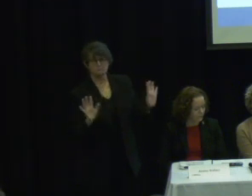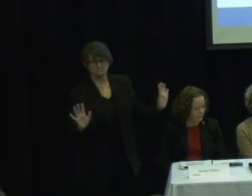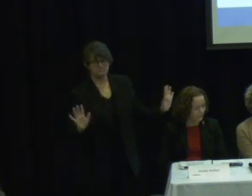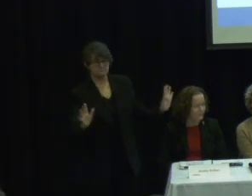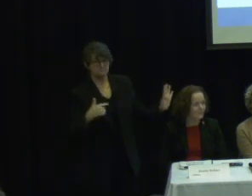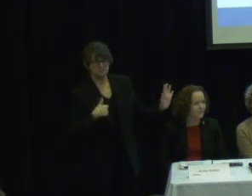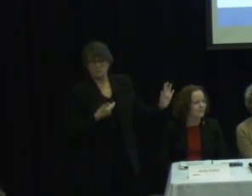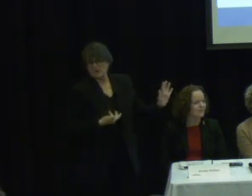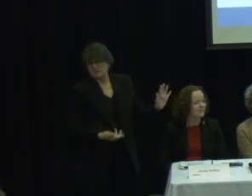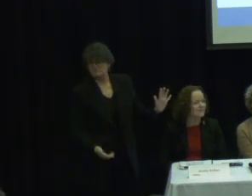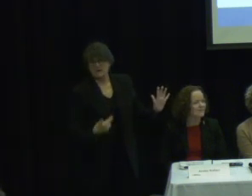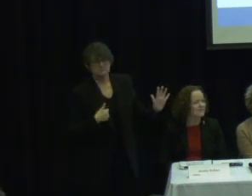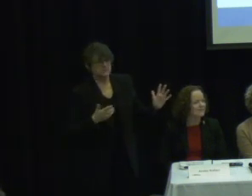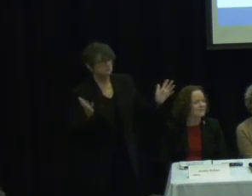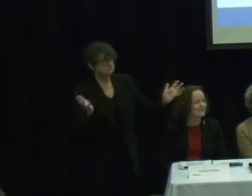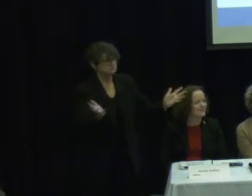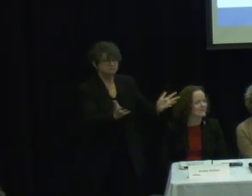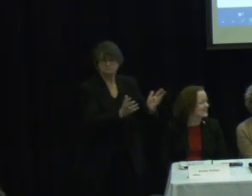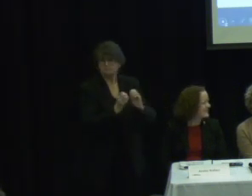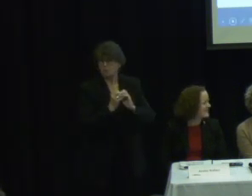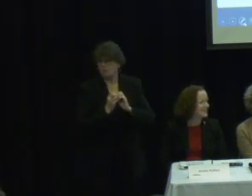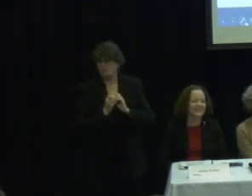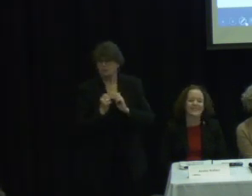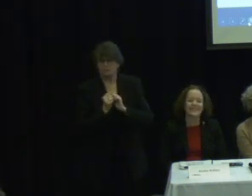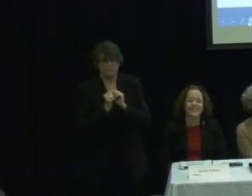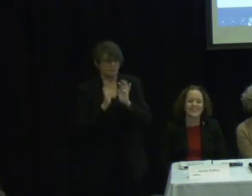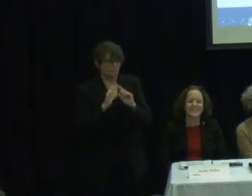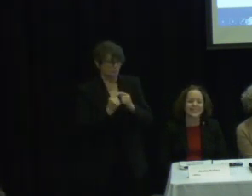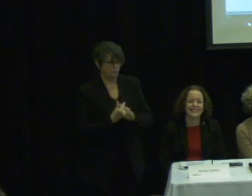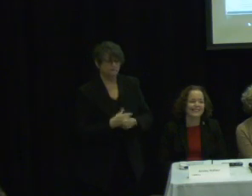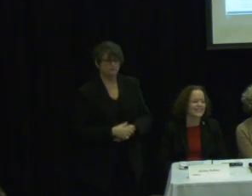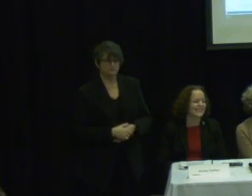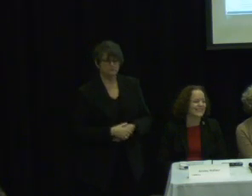whole presentation because I don't want to dominate the time.